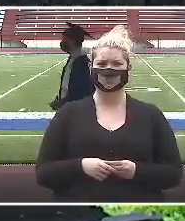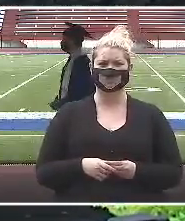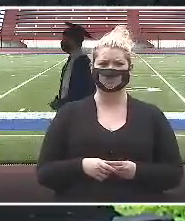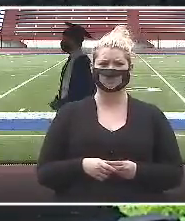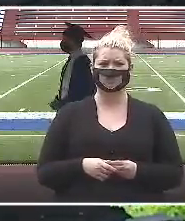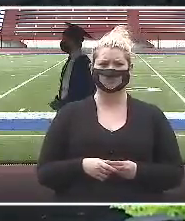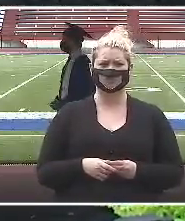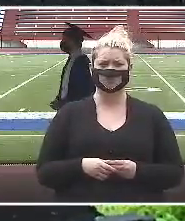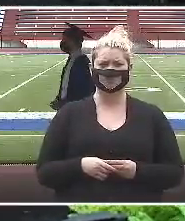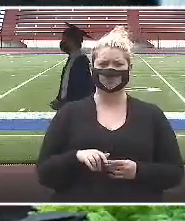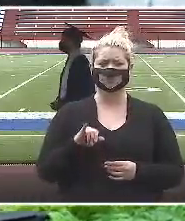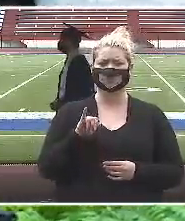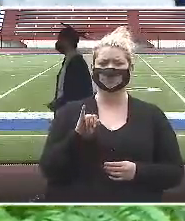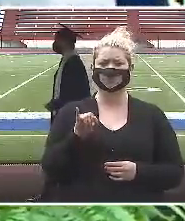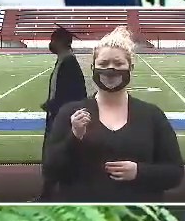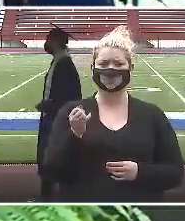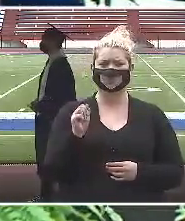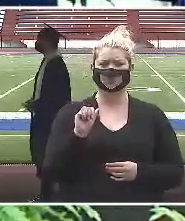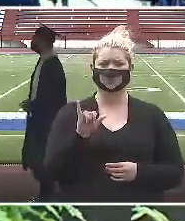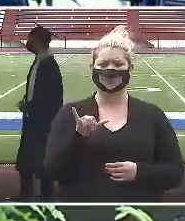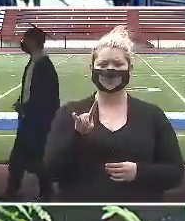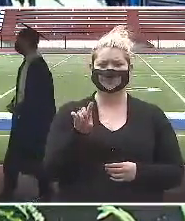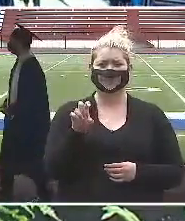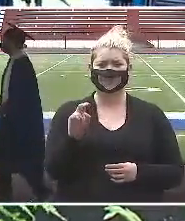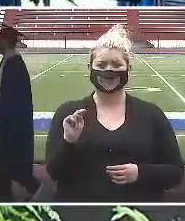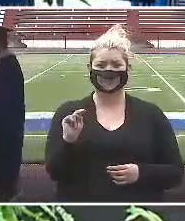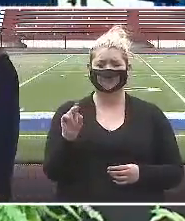Jada Daniels.